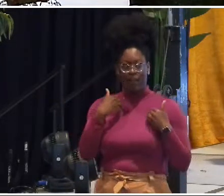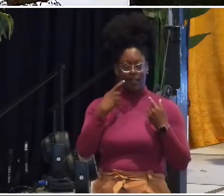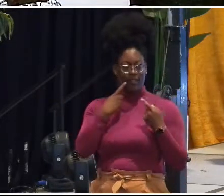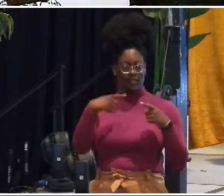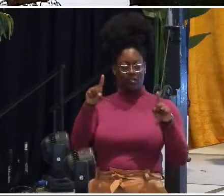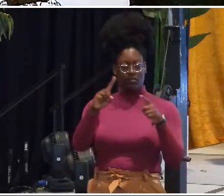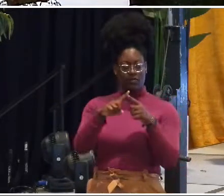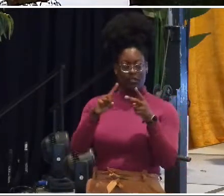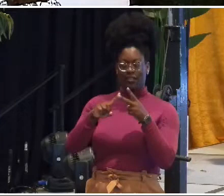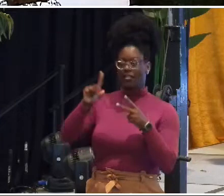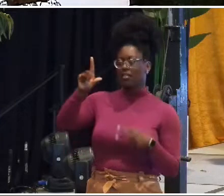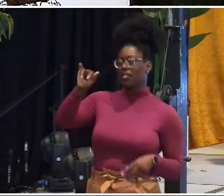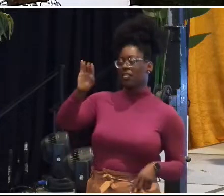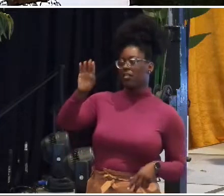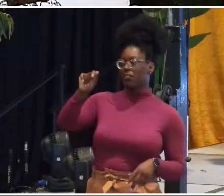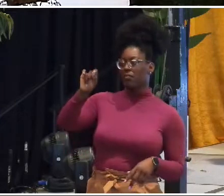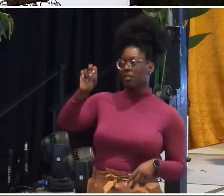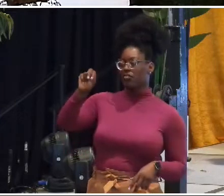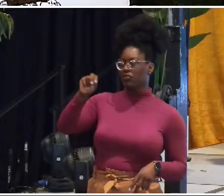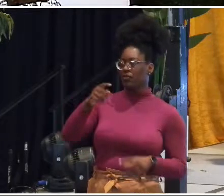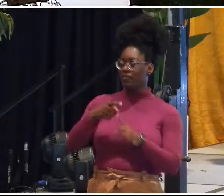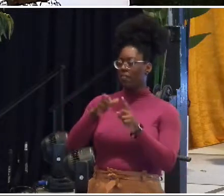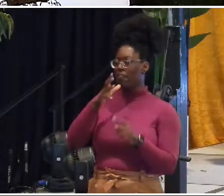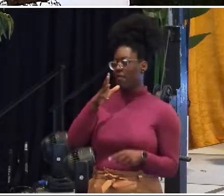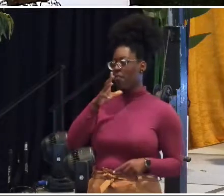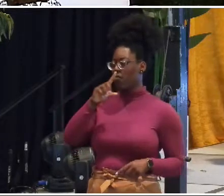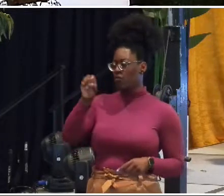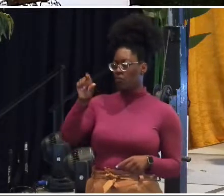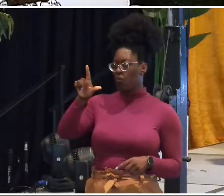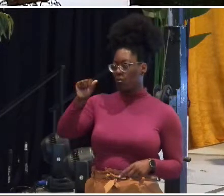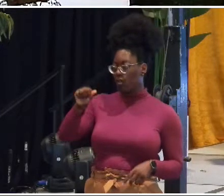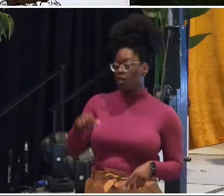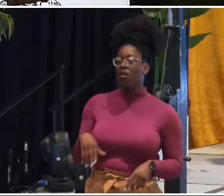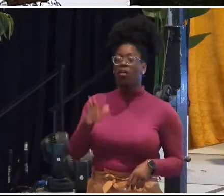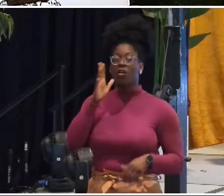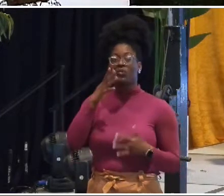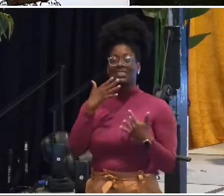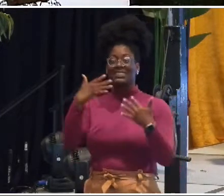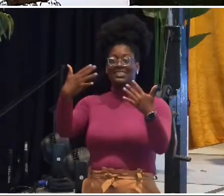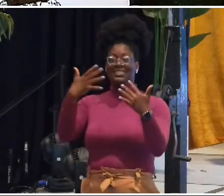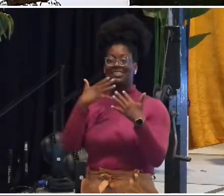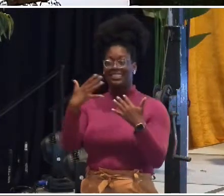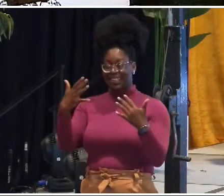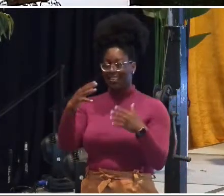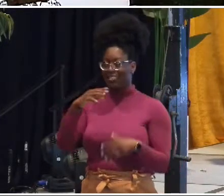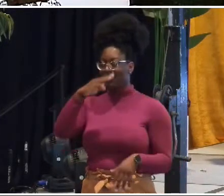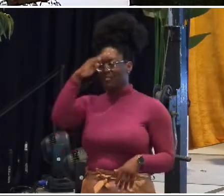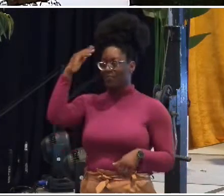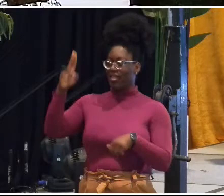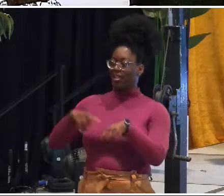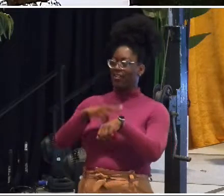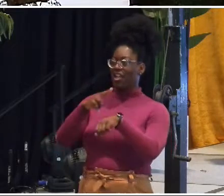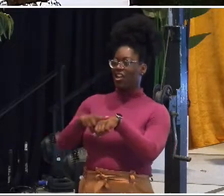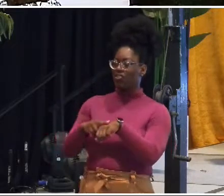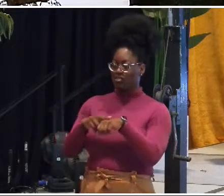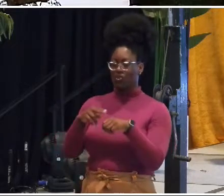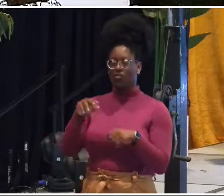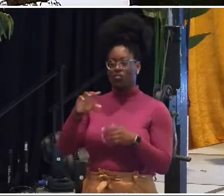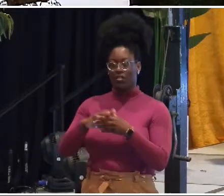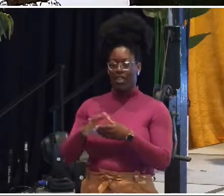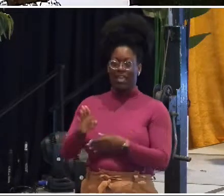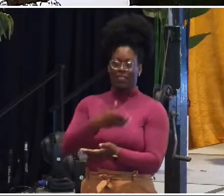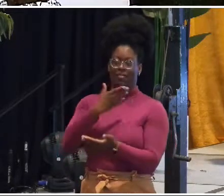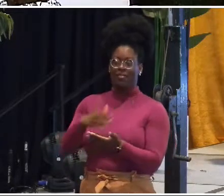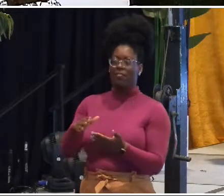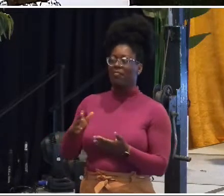a singing together, a collective singing of the Black National Anthem, Lift Every Voice and Sing. And I'll also go over some